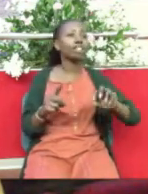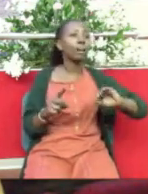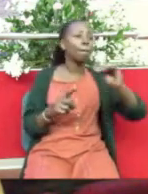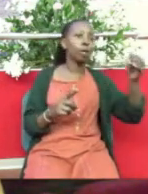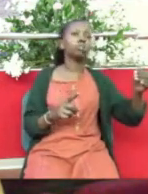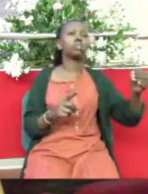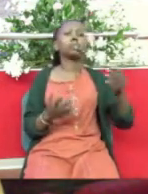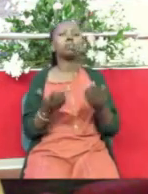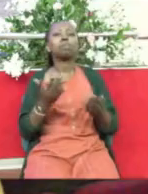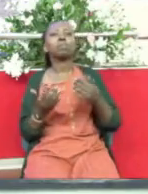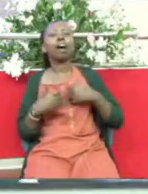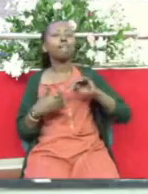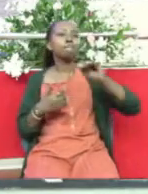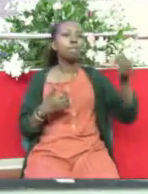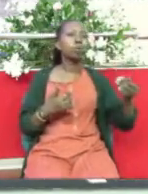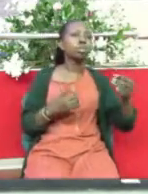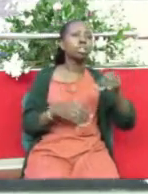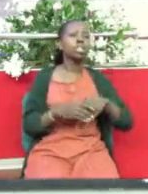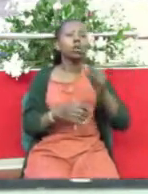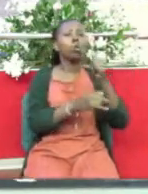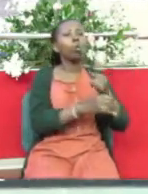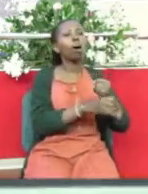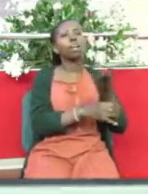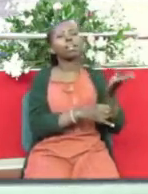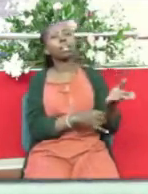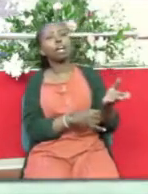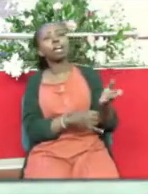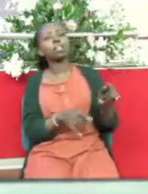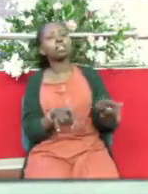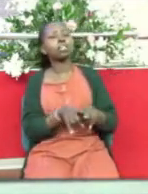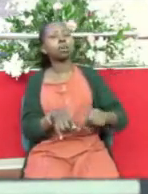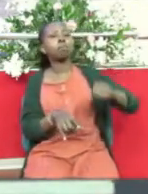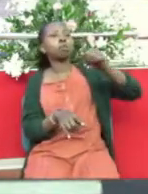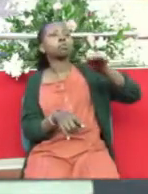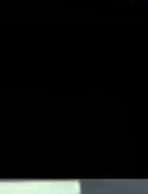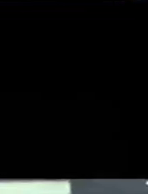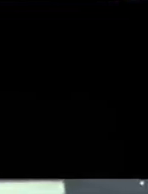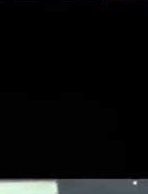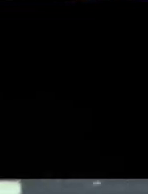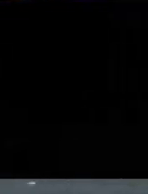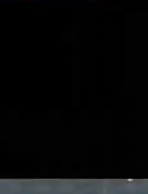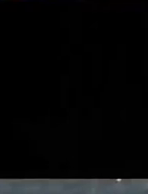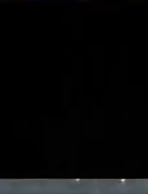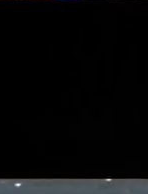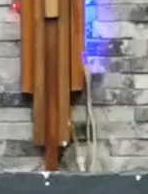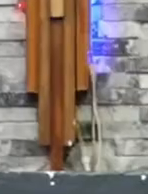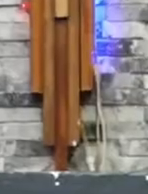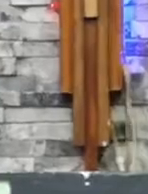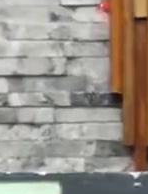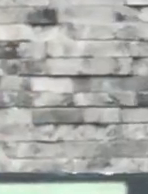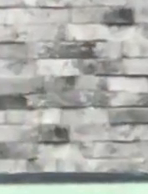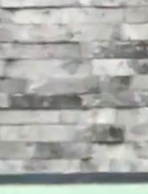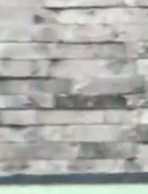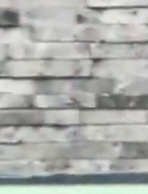your boss and you keep fighting with your boss. There's no need of fighting a human being in this year 2024. We need